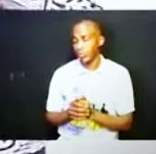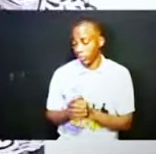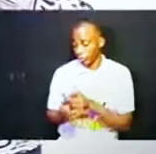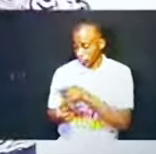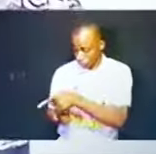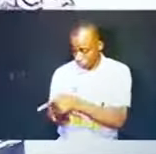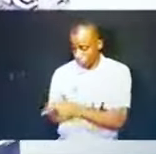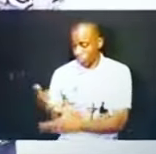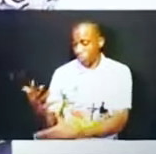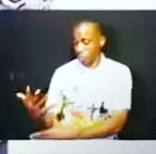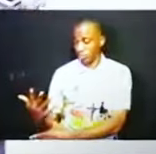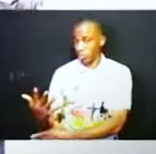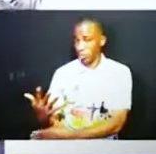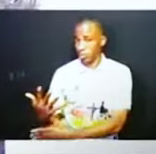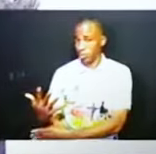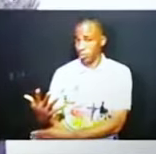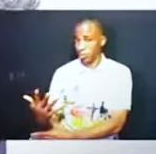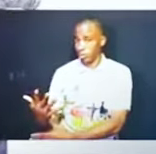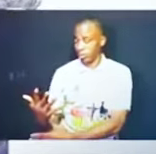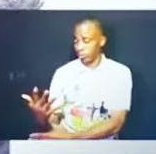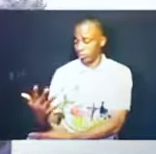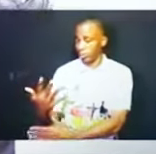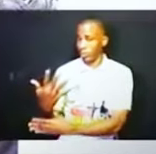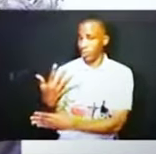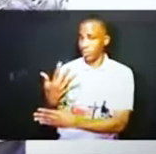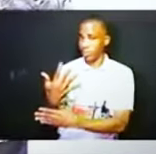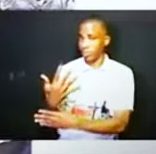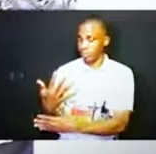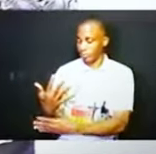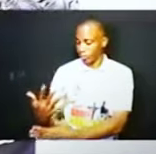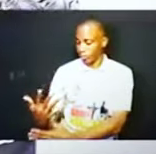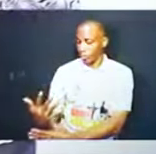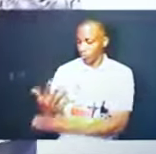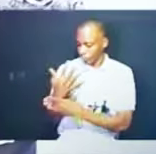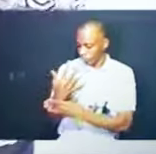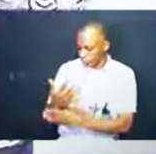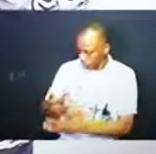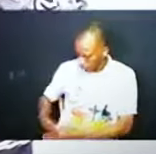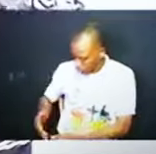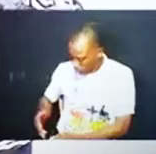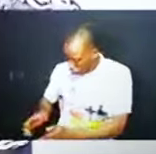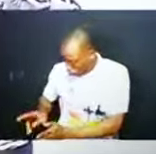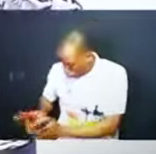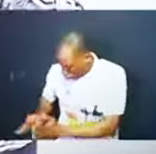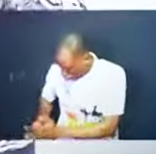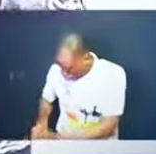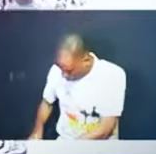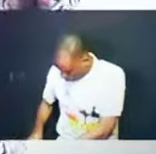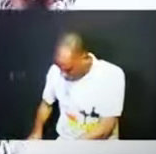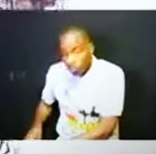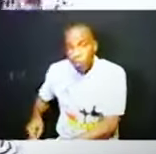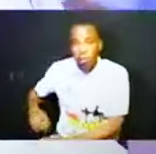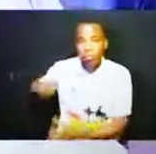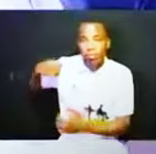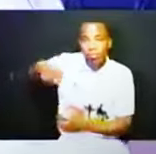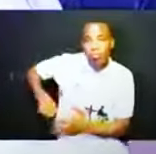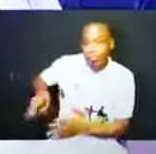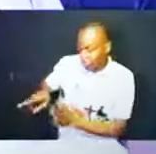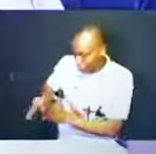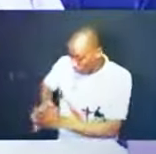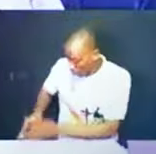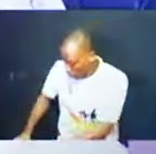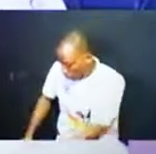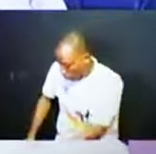Then he reached to his bag and then he brought out a notebook. Then he said,